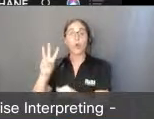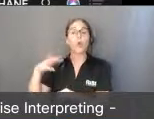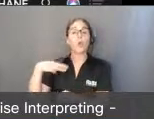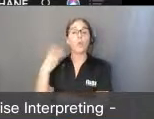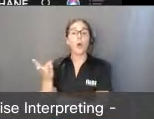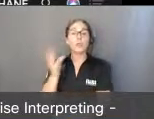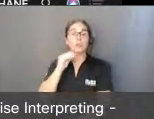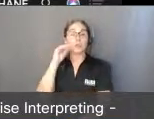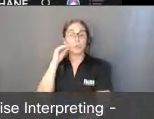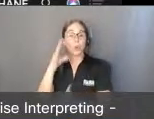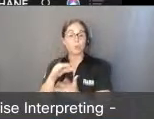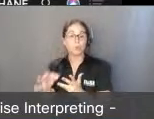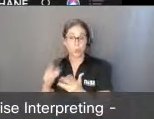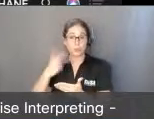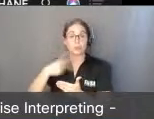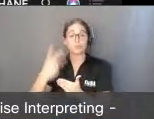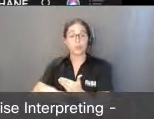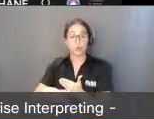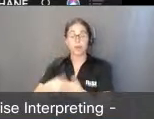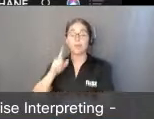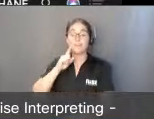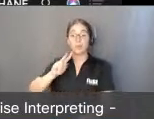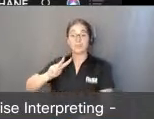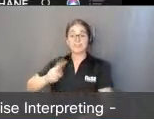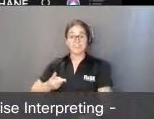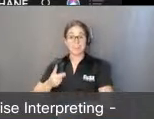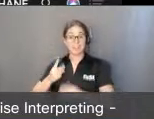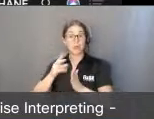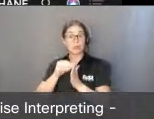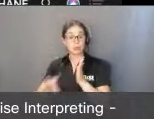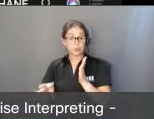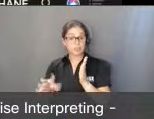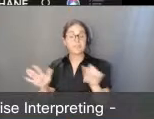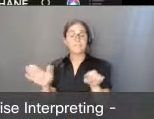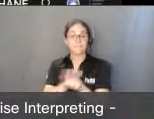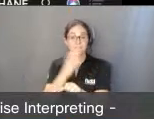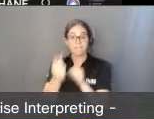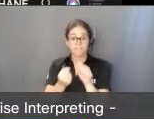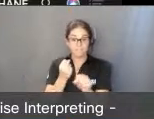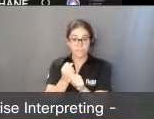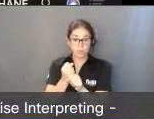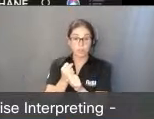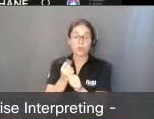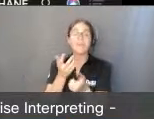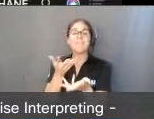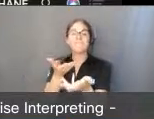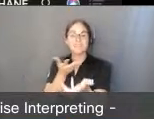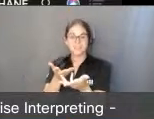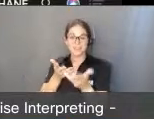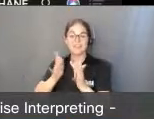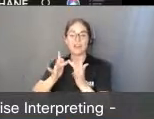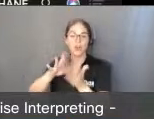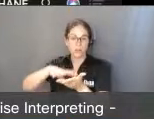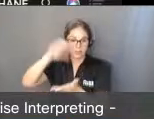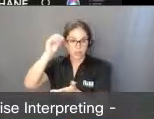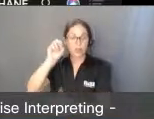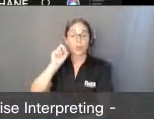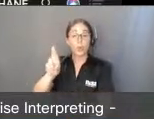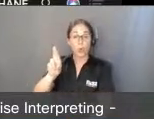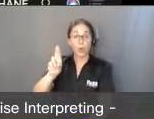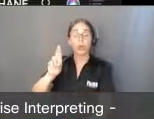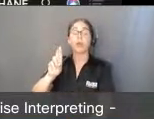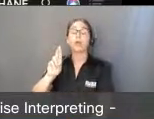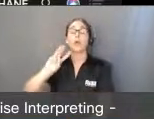Program. And for secondary, it was the full semester, full year facilitated online learning model, or our Washington Independent Study